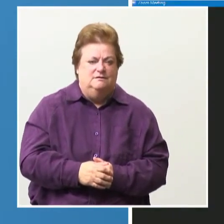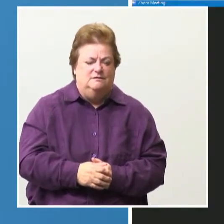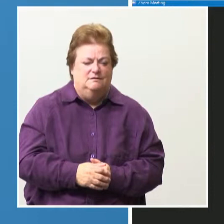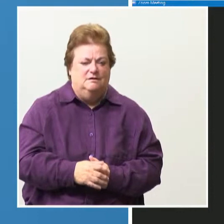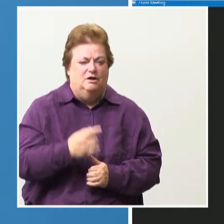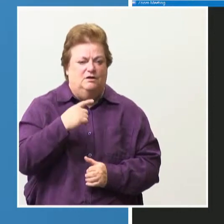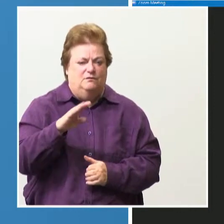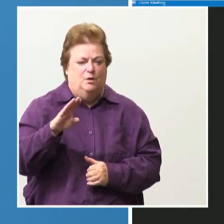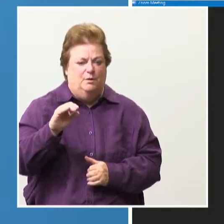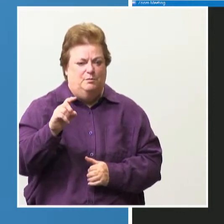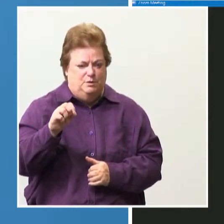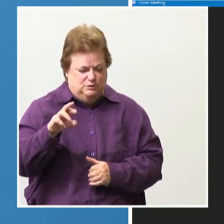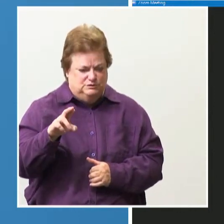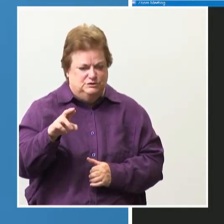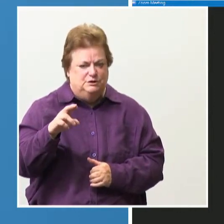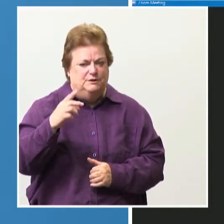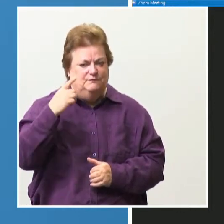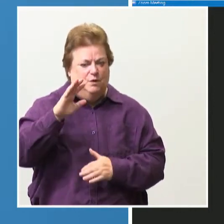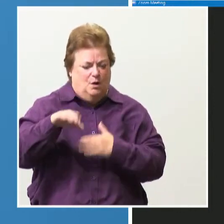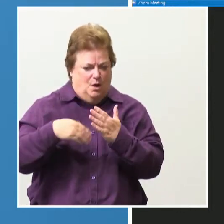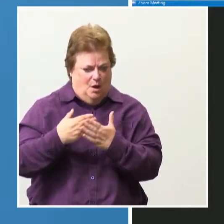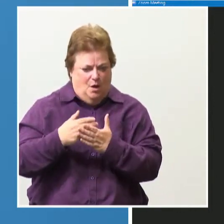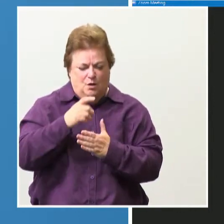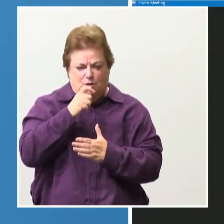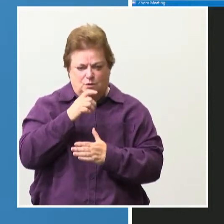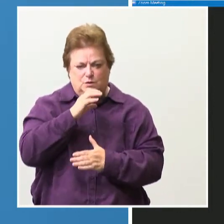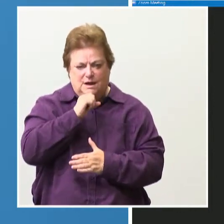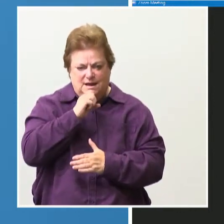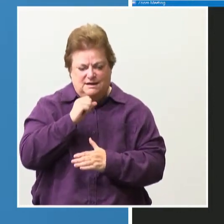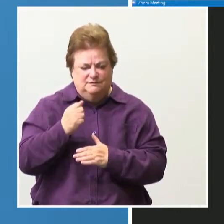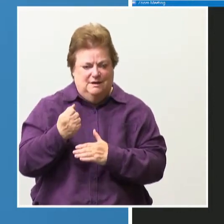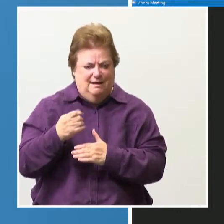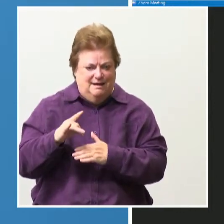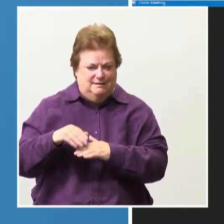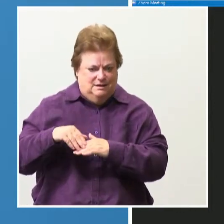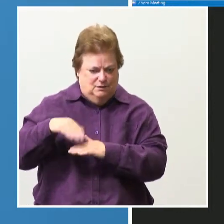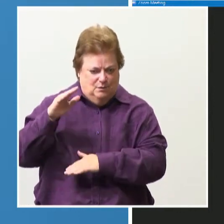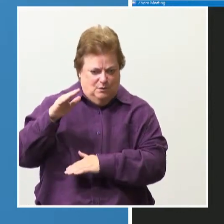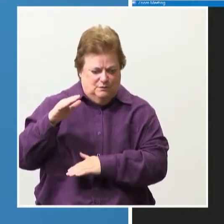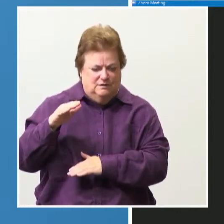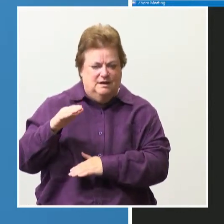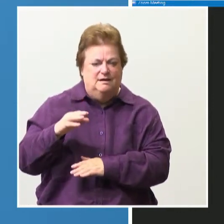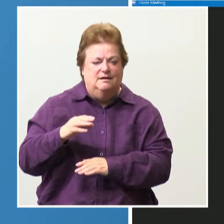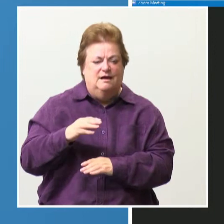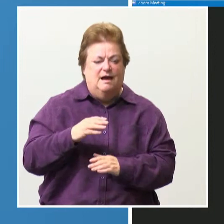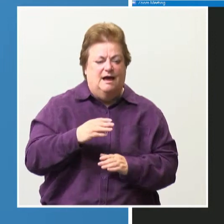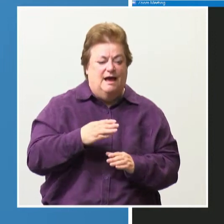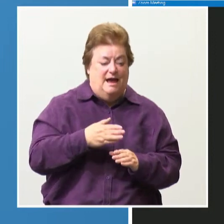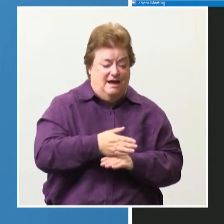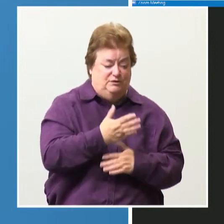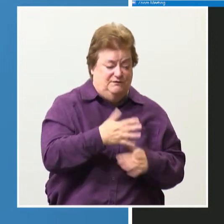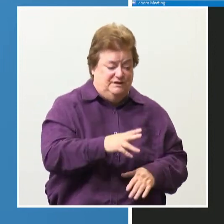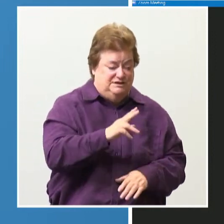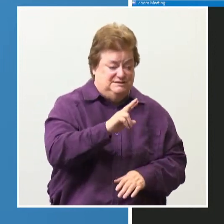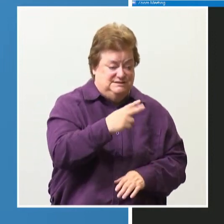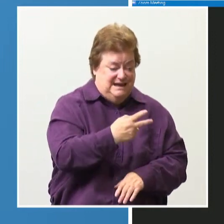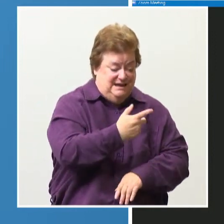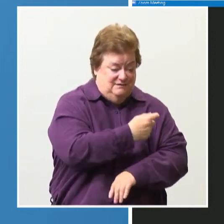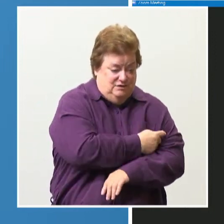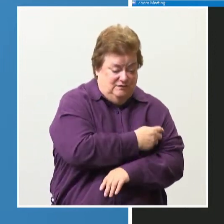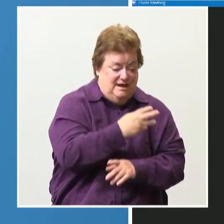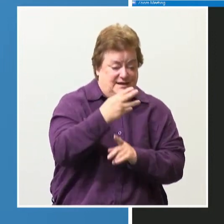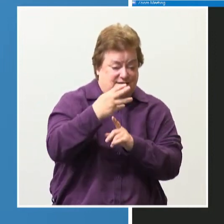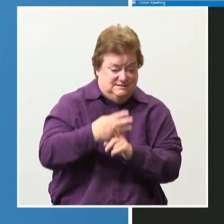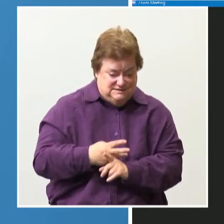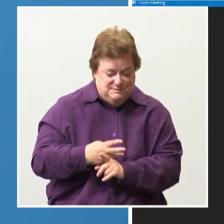a booster dose for all adults aged 18 and older, and that should be 6 months after the second dose. And for the